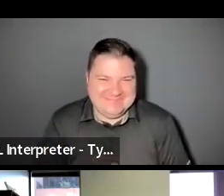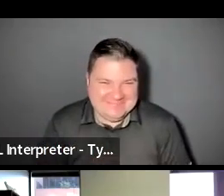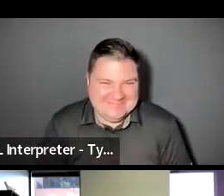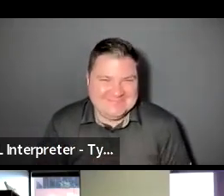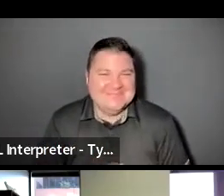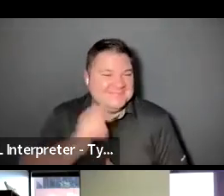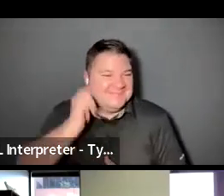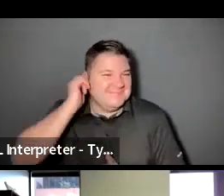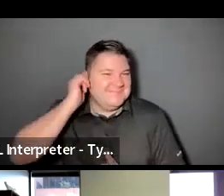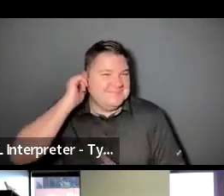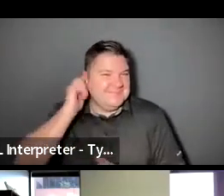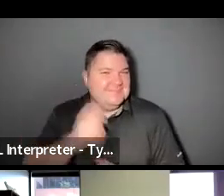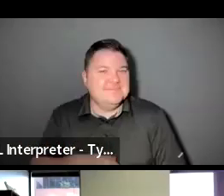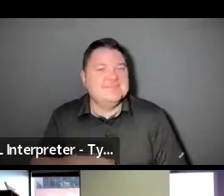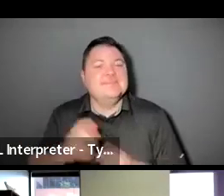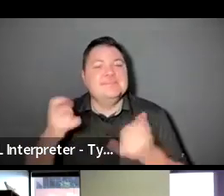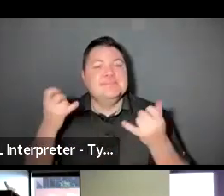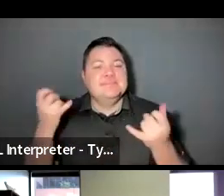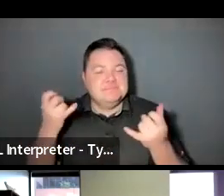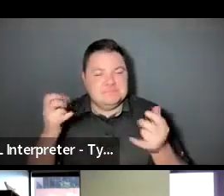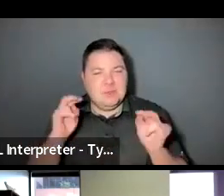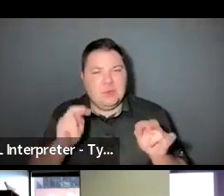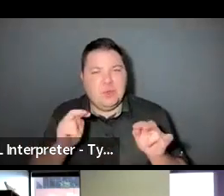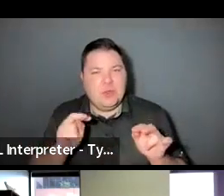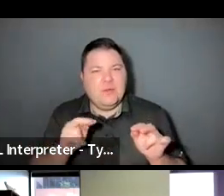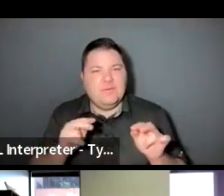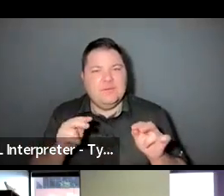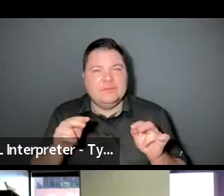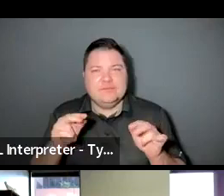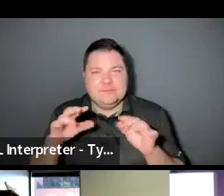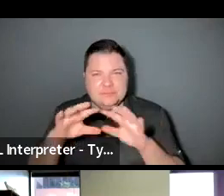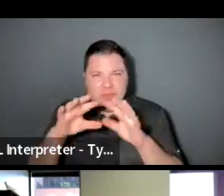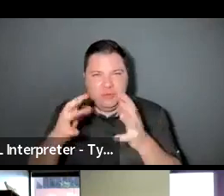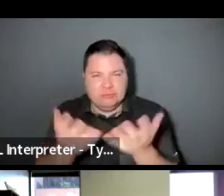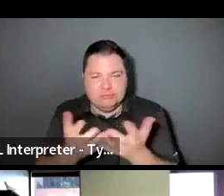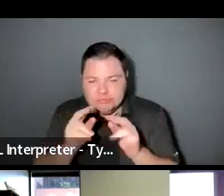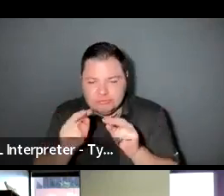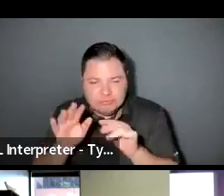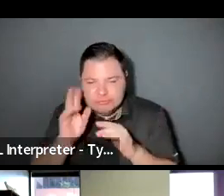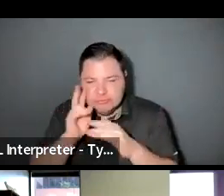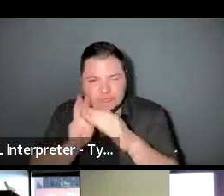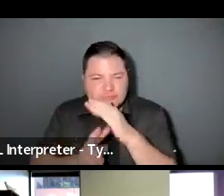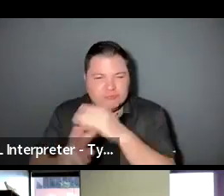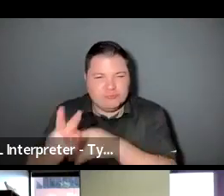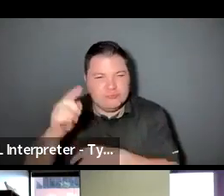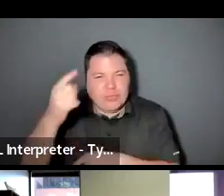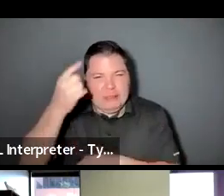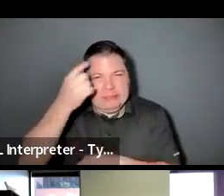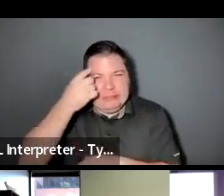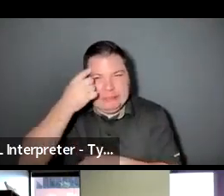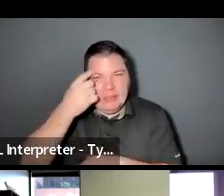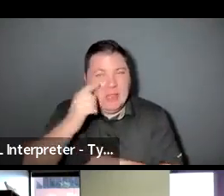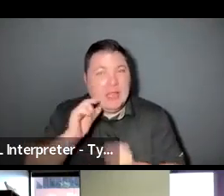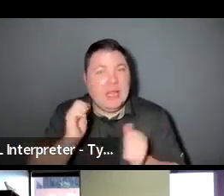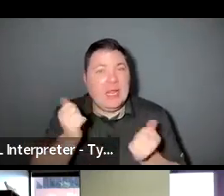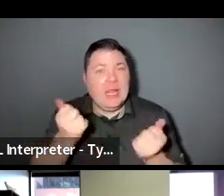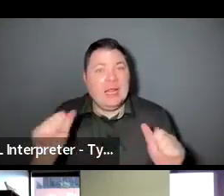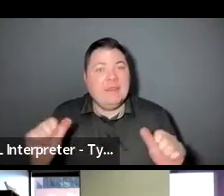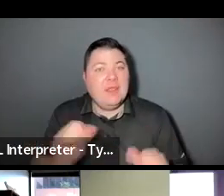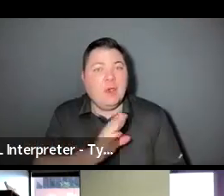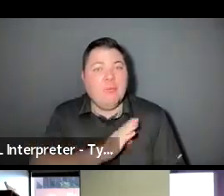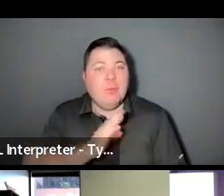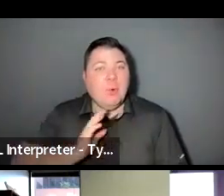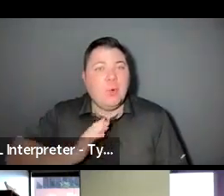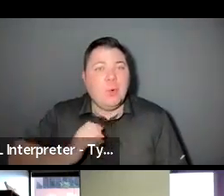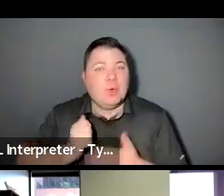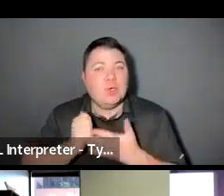So looking at it from the crystal ball, is there anything that our board can do to